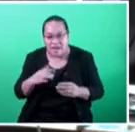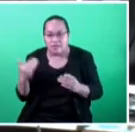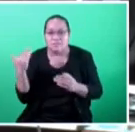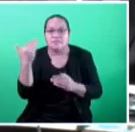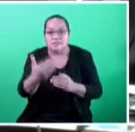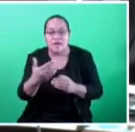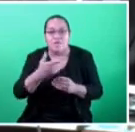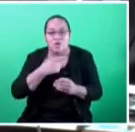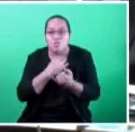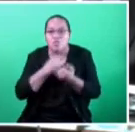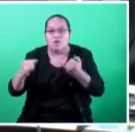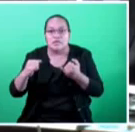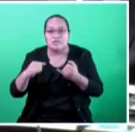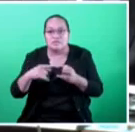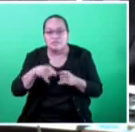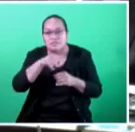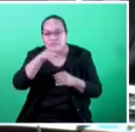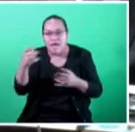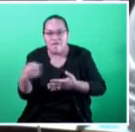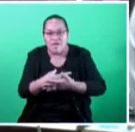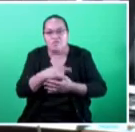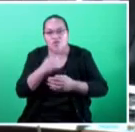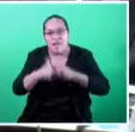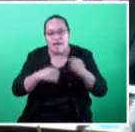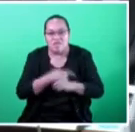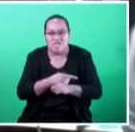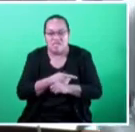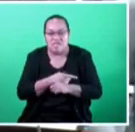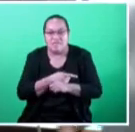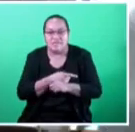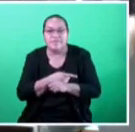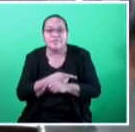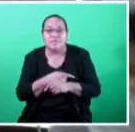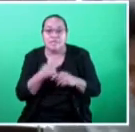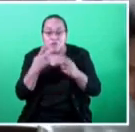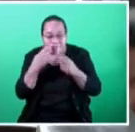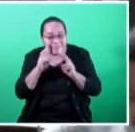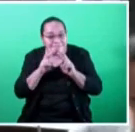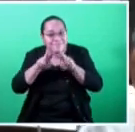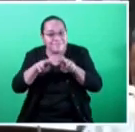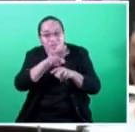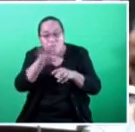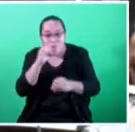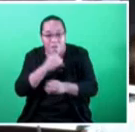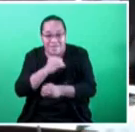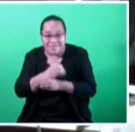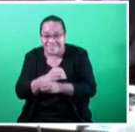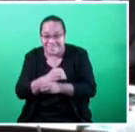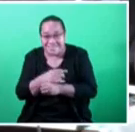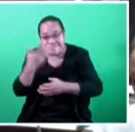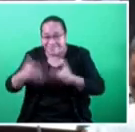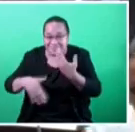to the worsening impact of climate change. Mr. Speaker, let me provide insight into operations in the Department of